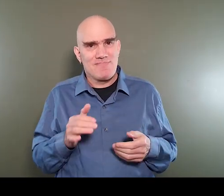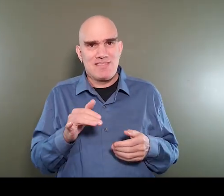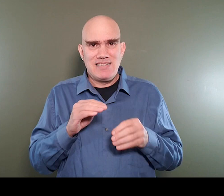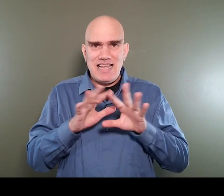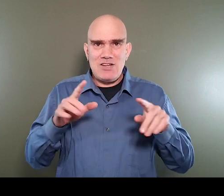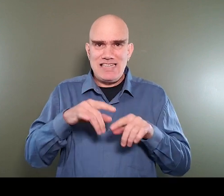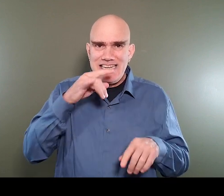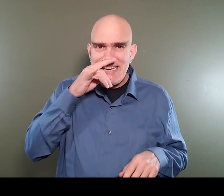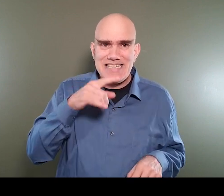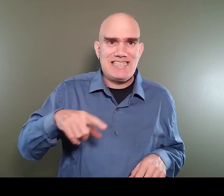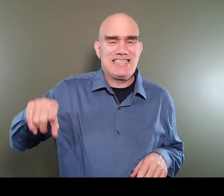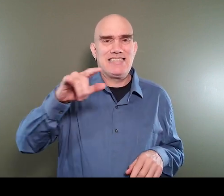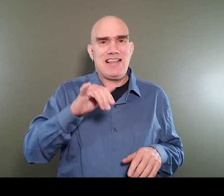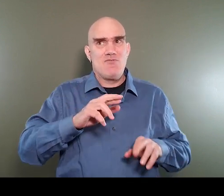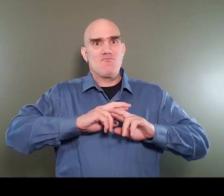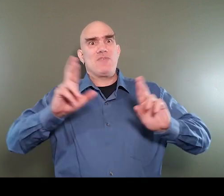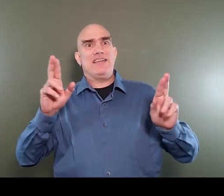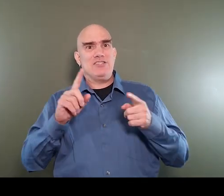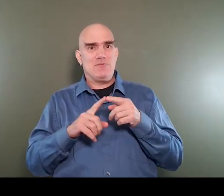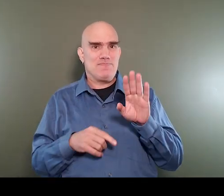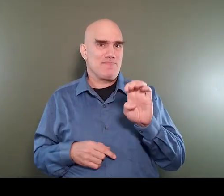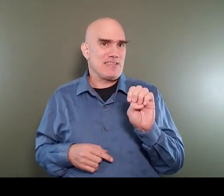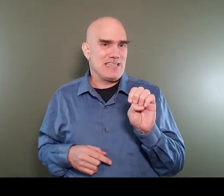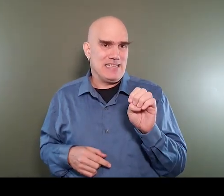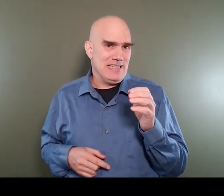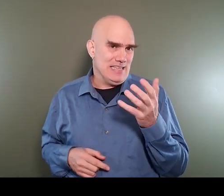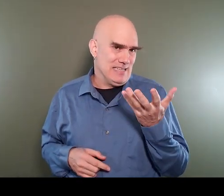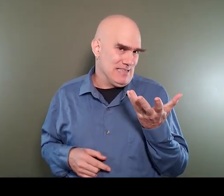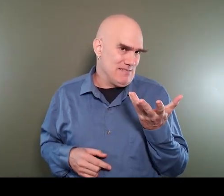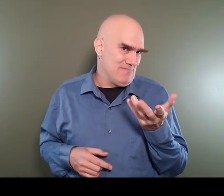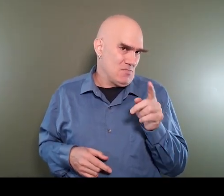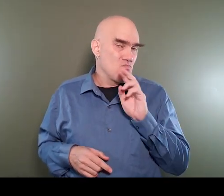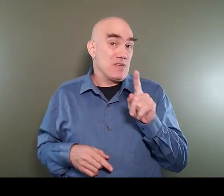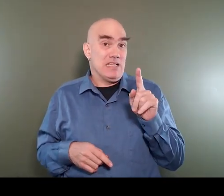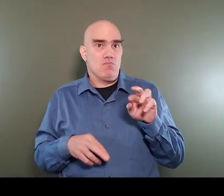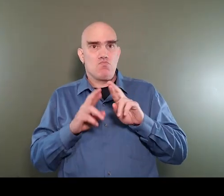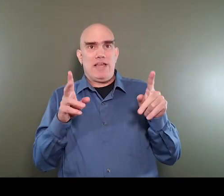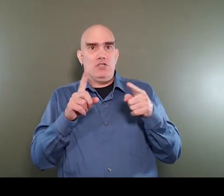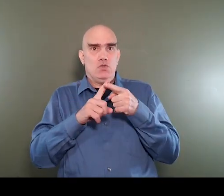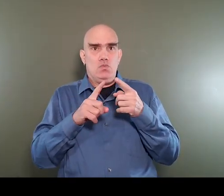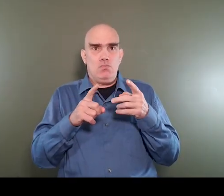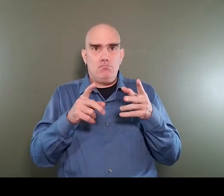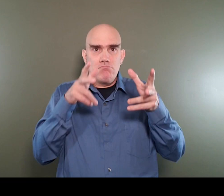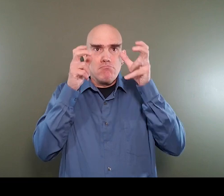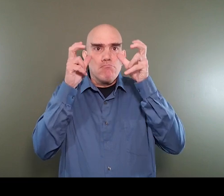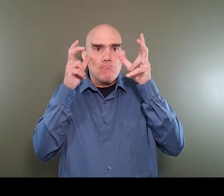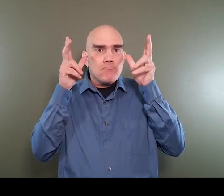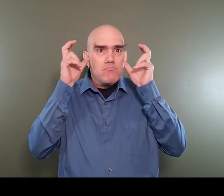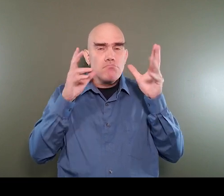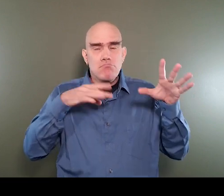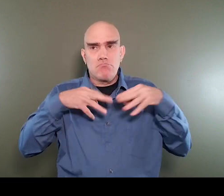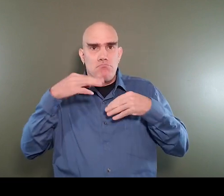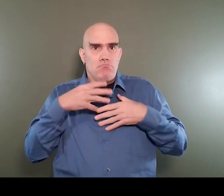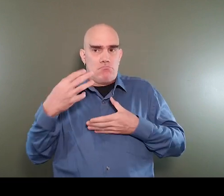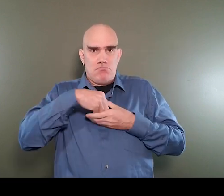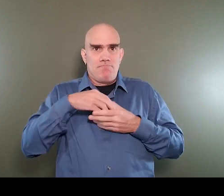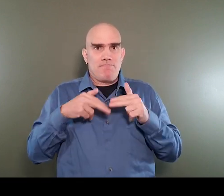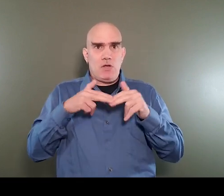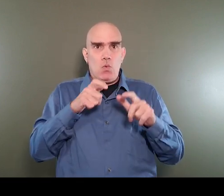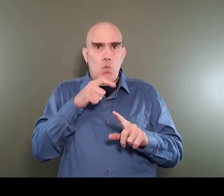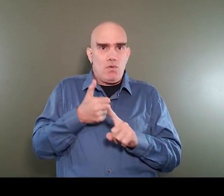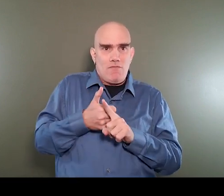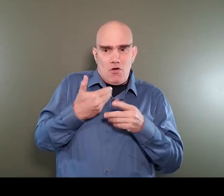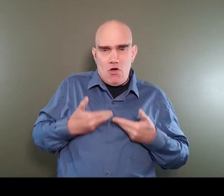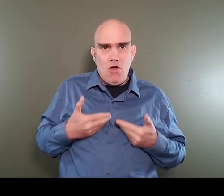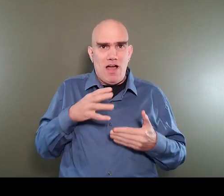this message as it is sent out to kids that are ready to be that are taking in a lot of stuff as they kind of build who they